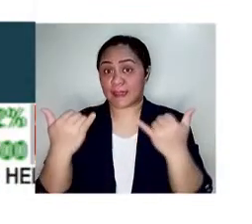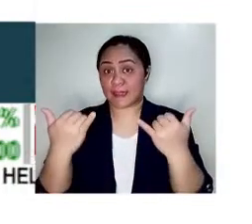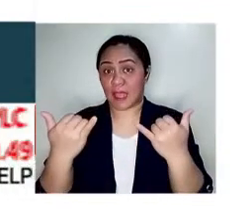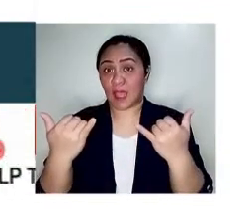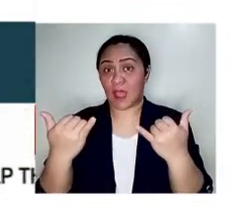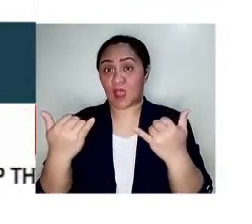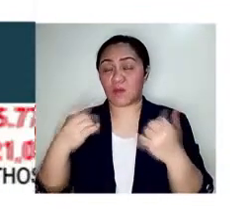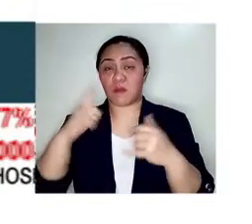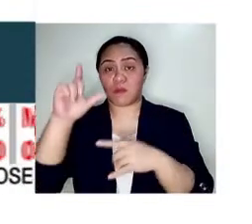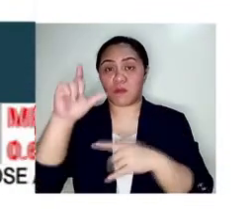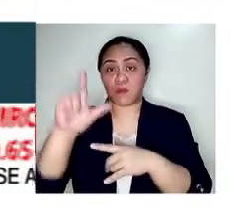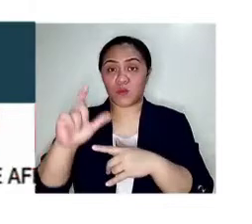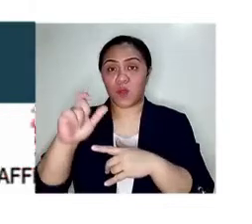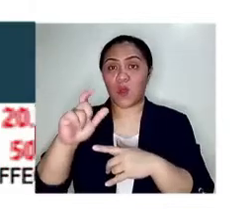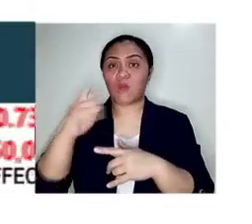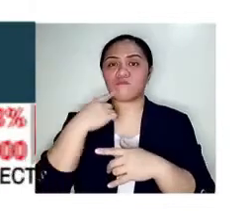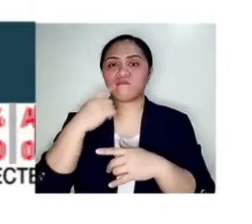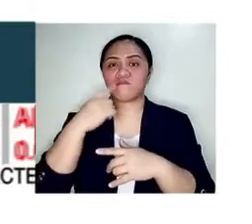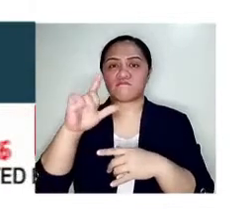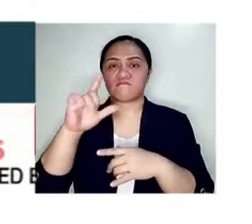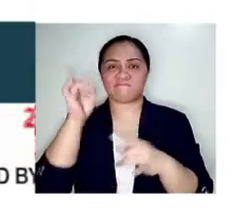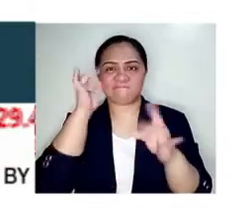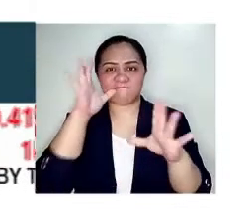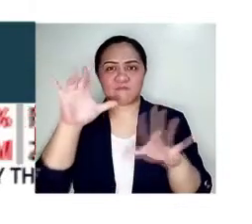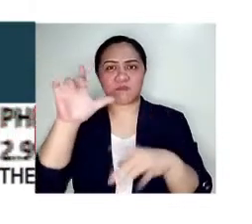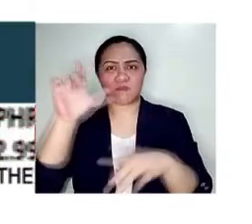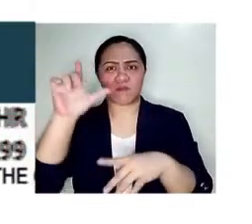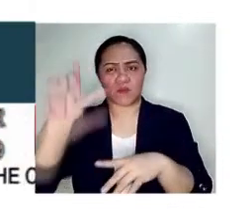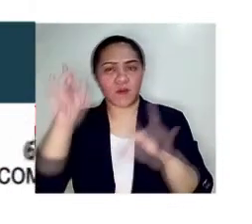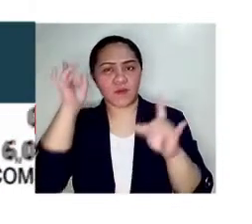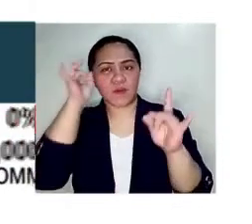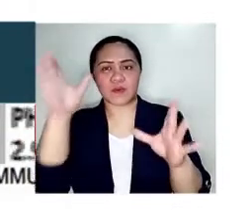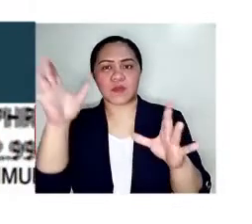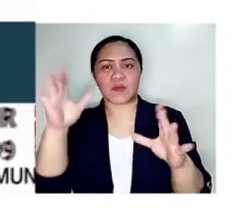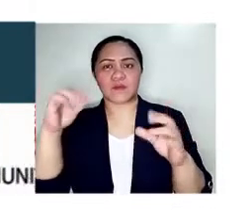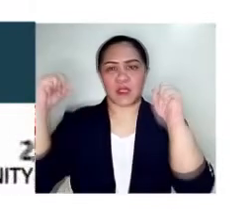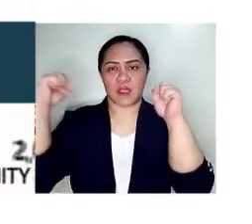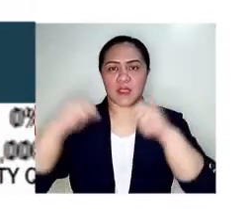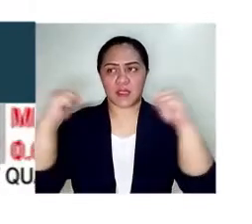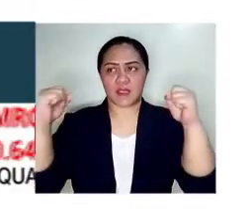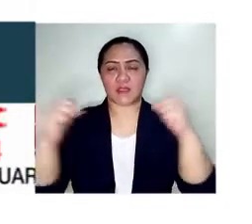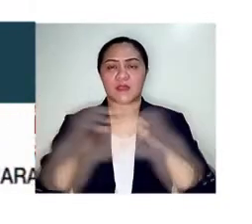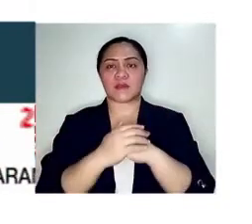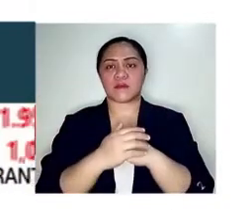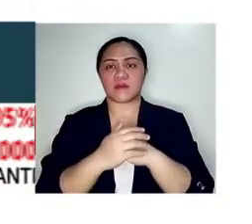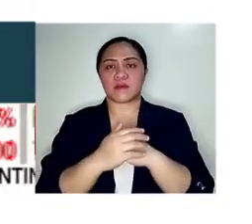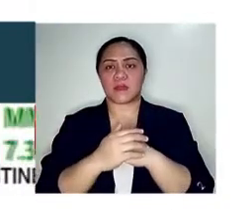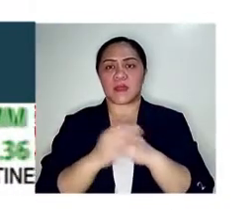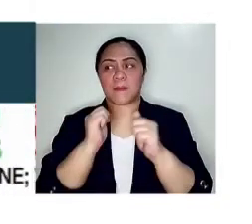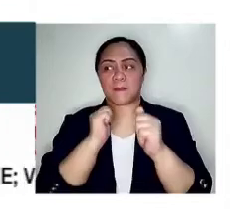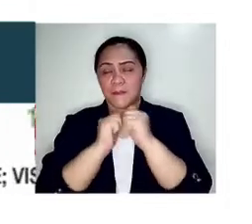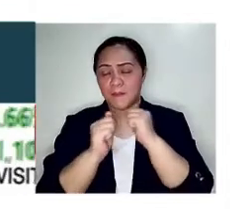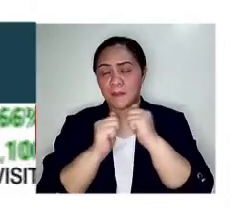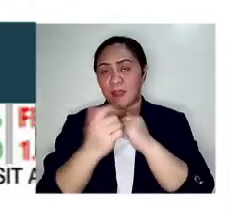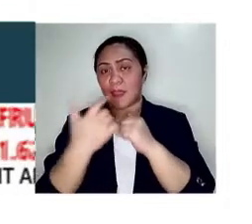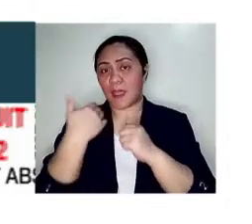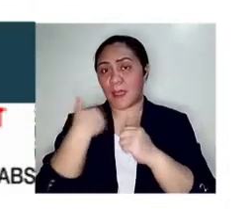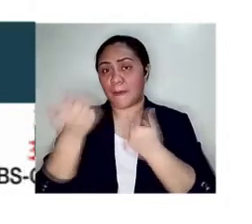approach to cooperation, for instance, no? I think would be something that the Biden administration would actually